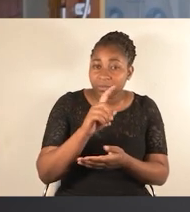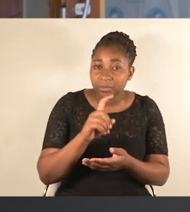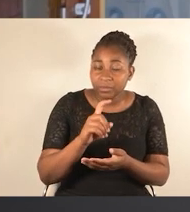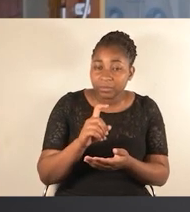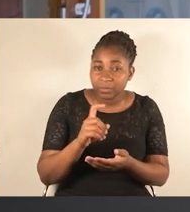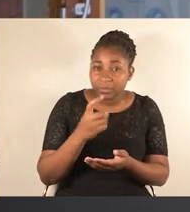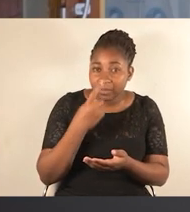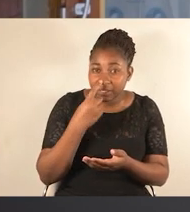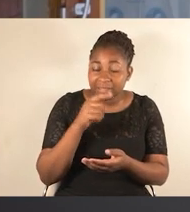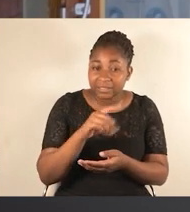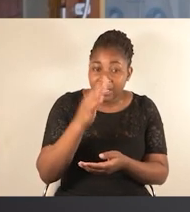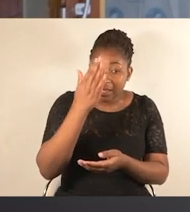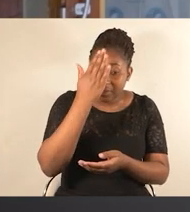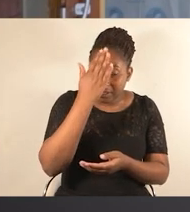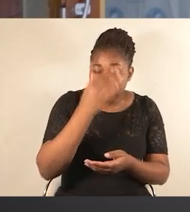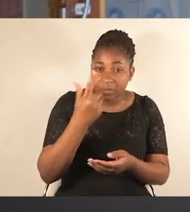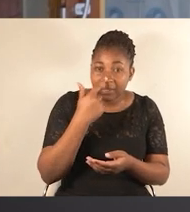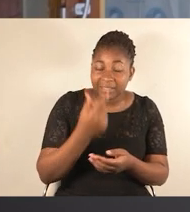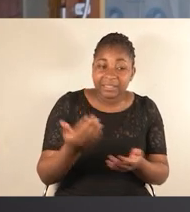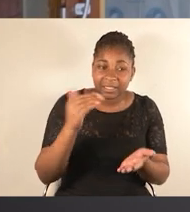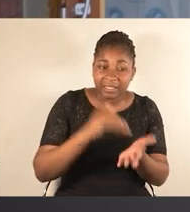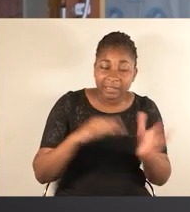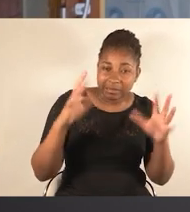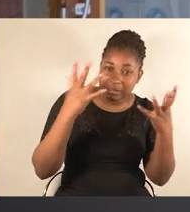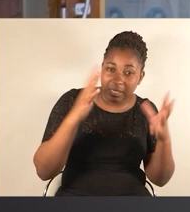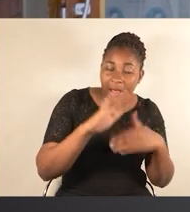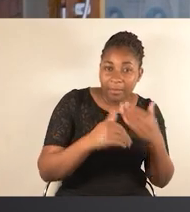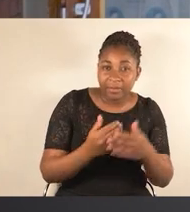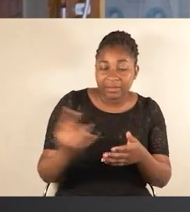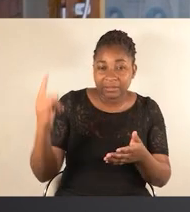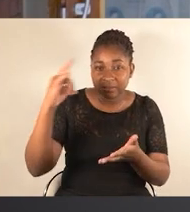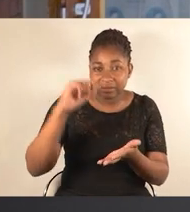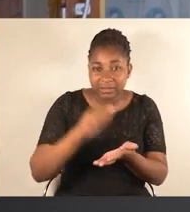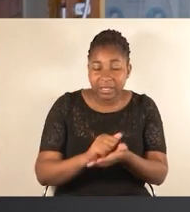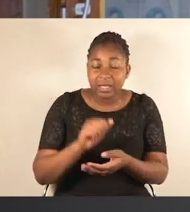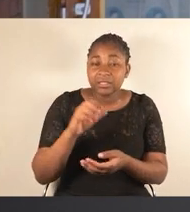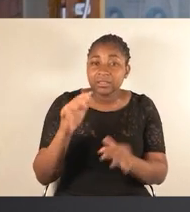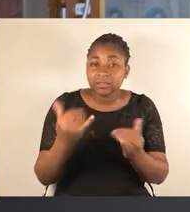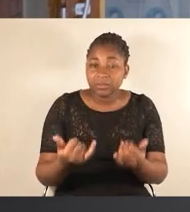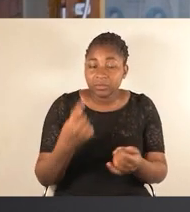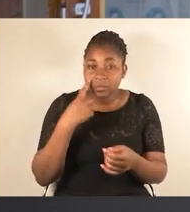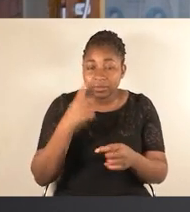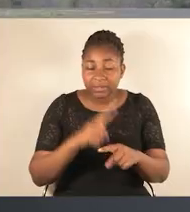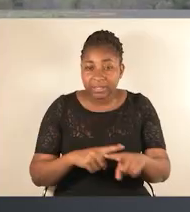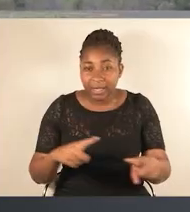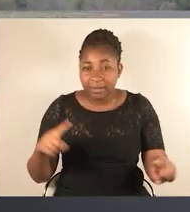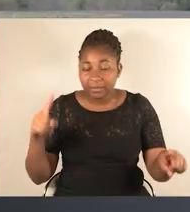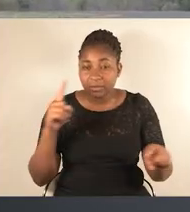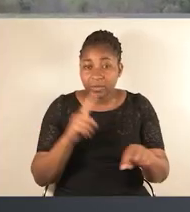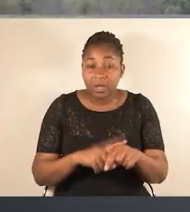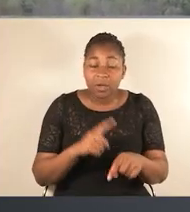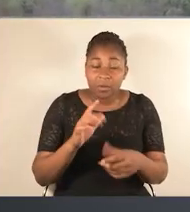that was actually the 50th anniversary for this airport. Hence, it has all marked the